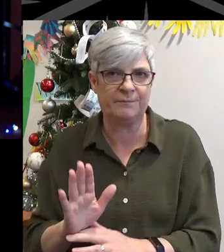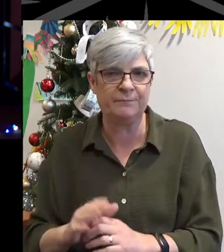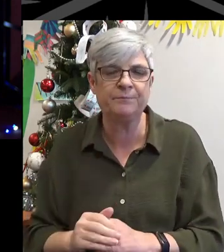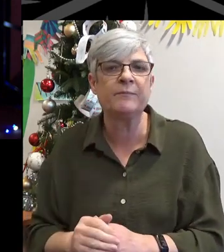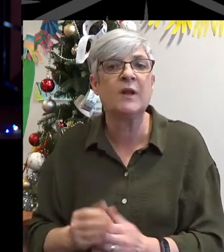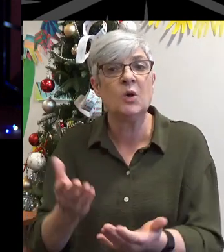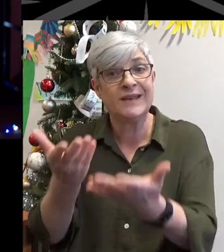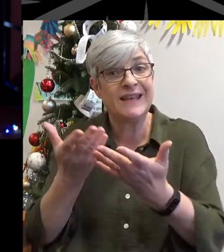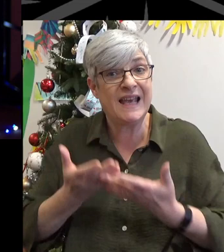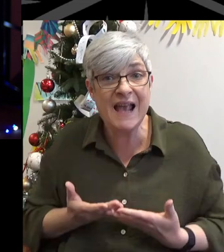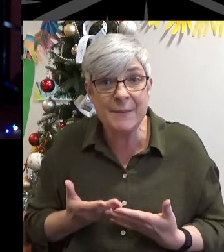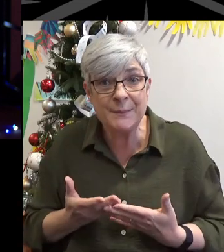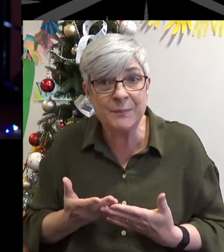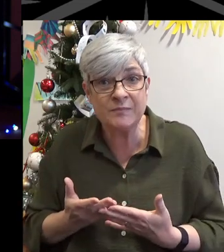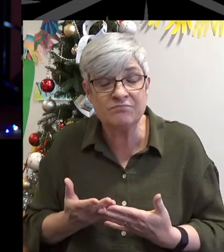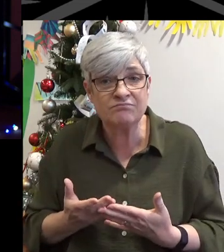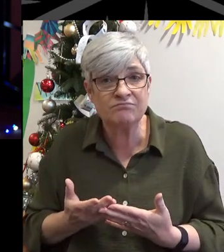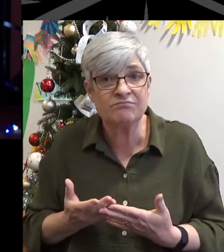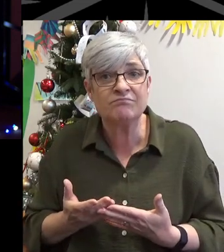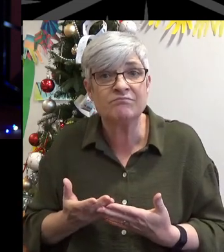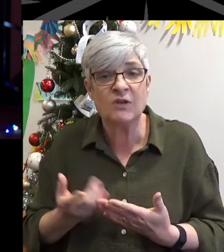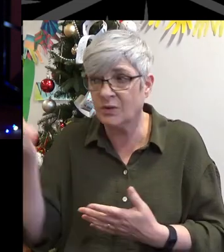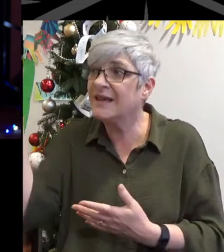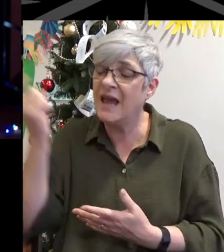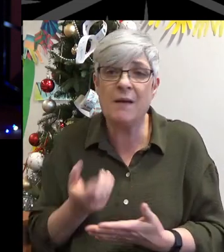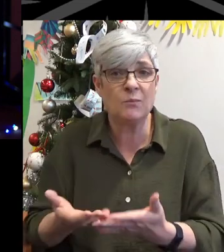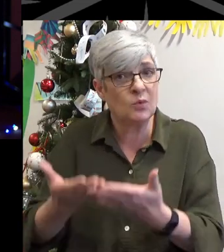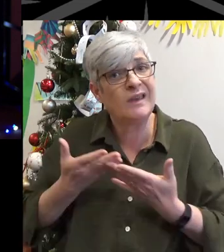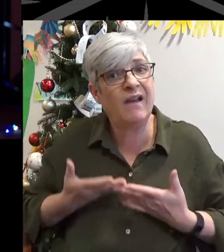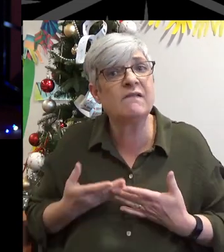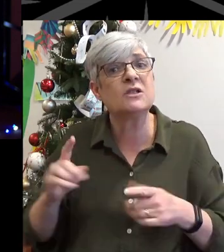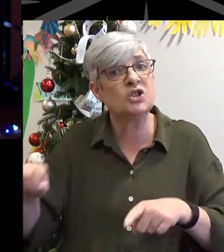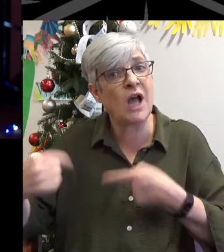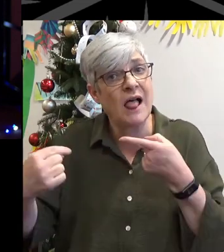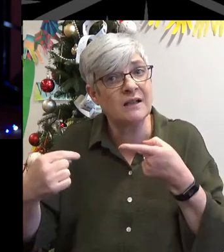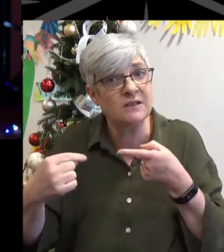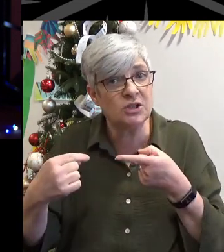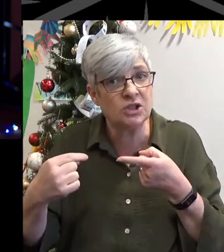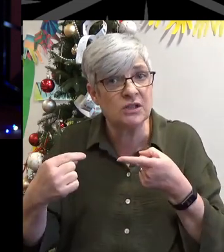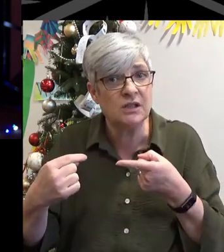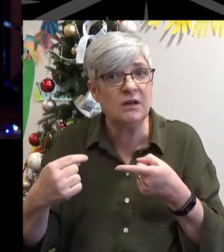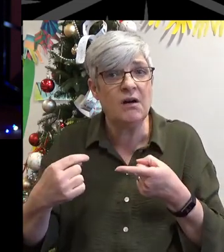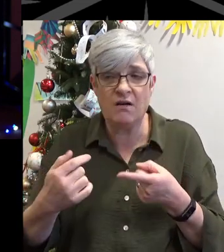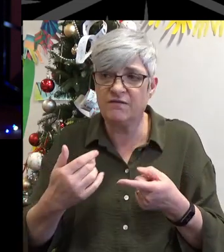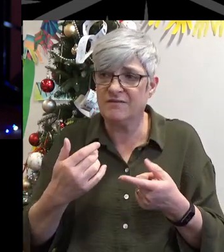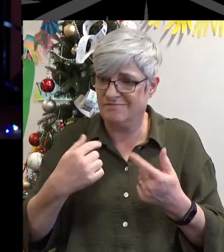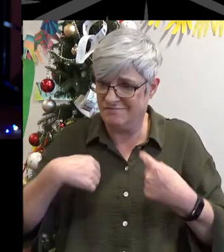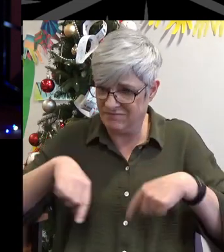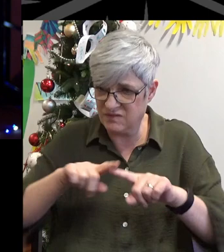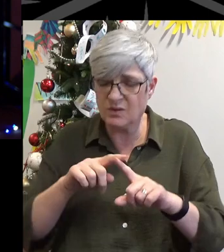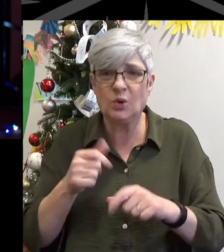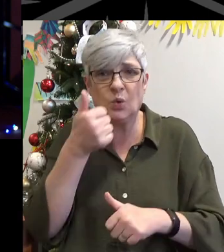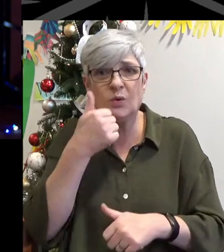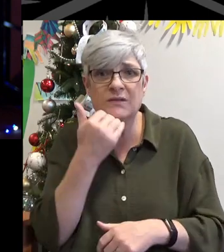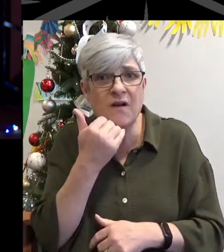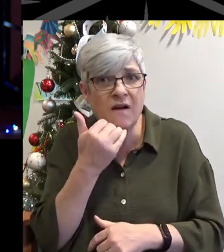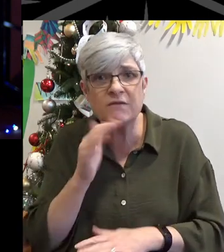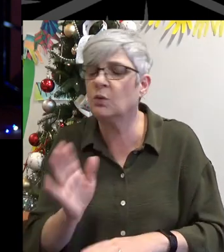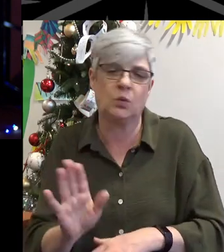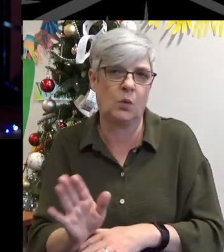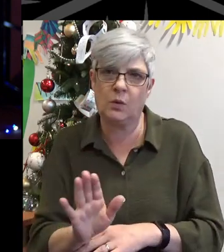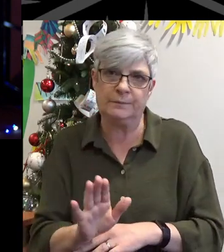You came not to give us the challenge of making ourselves good enough for you.